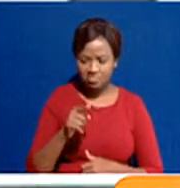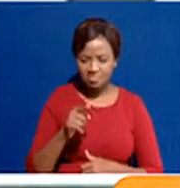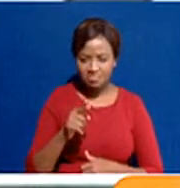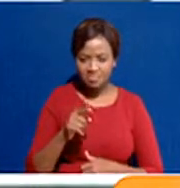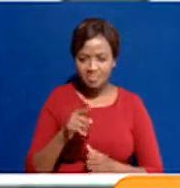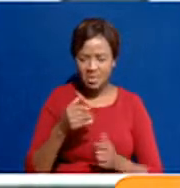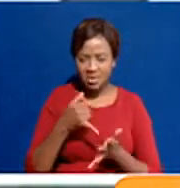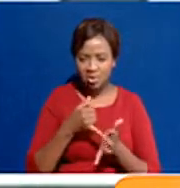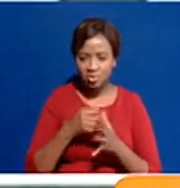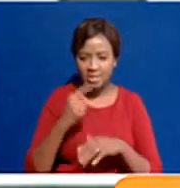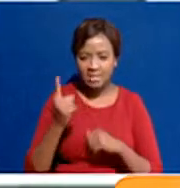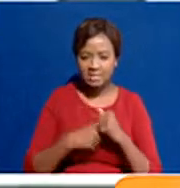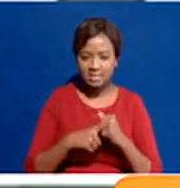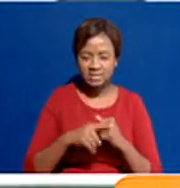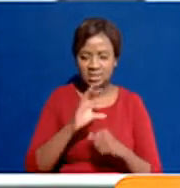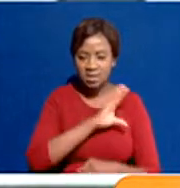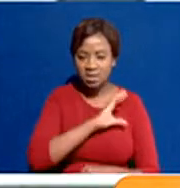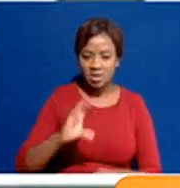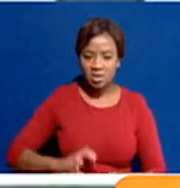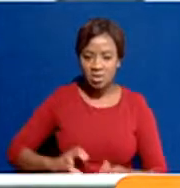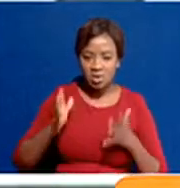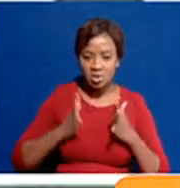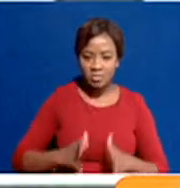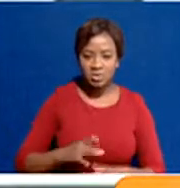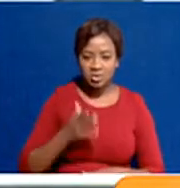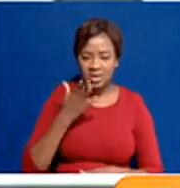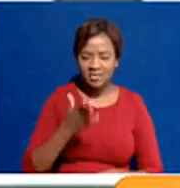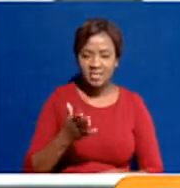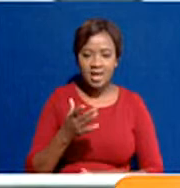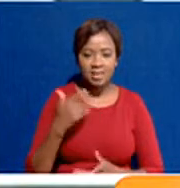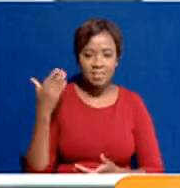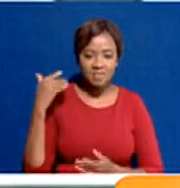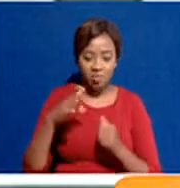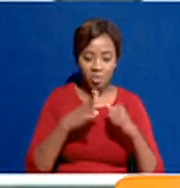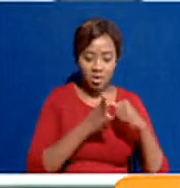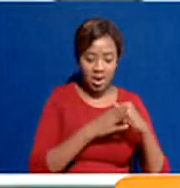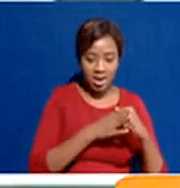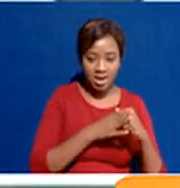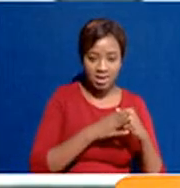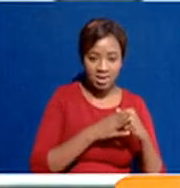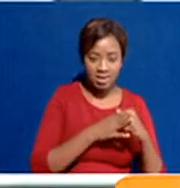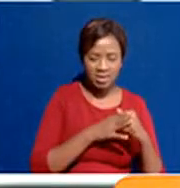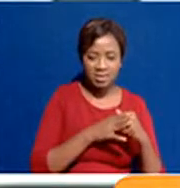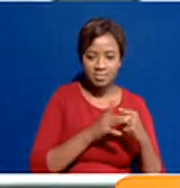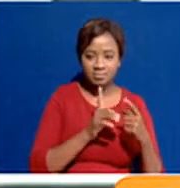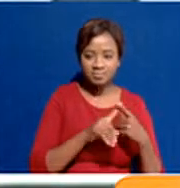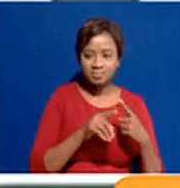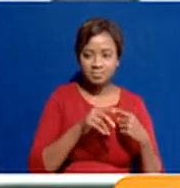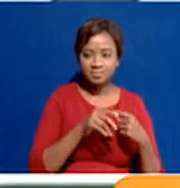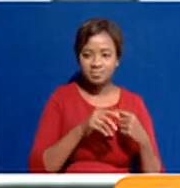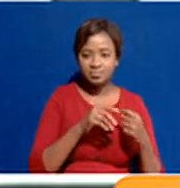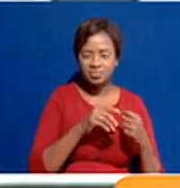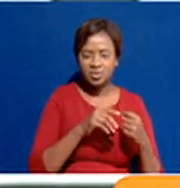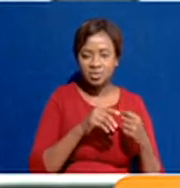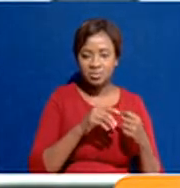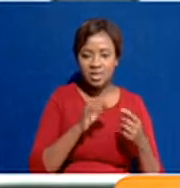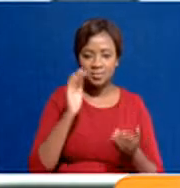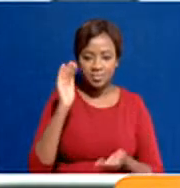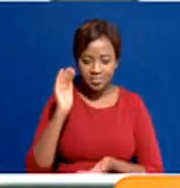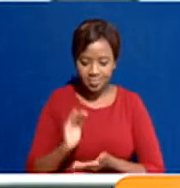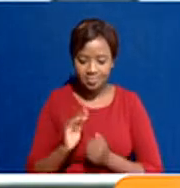6 commissioners. This is at a time that the commission had been reduced from 9 commissioners of the Isaka San down to